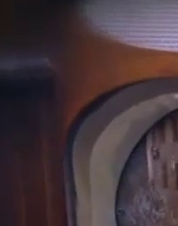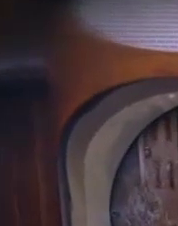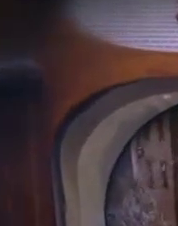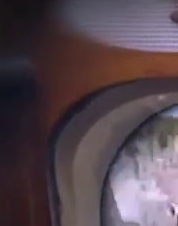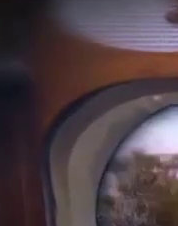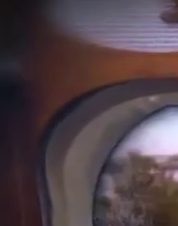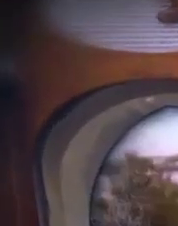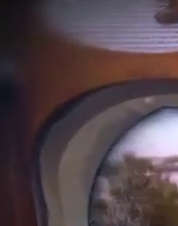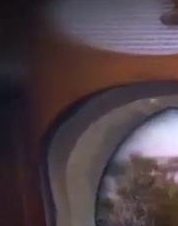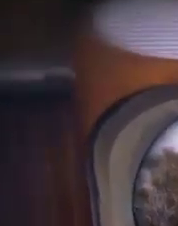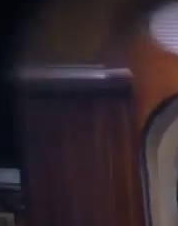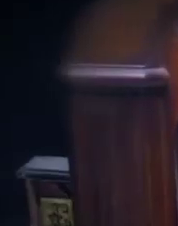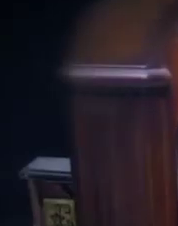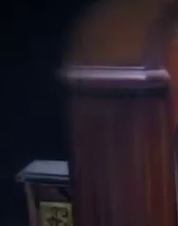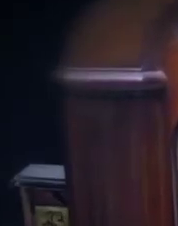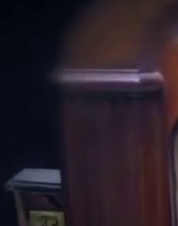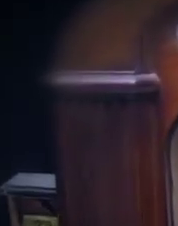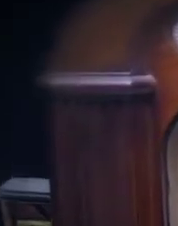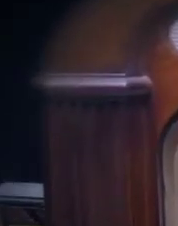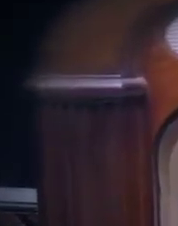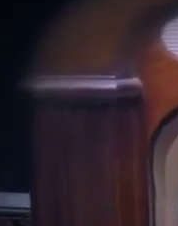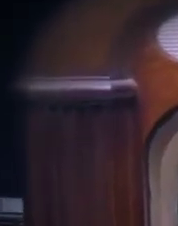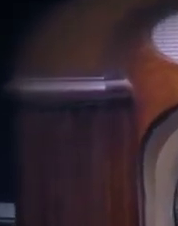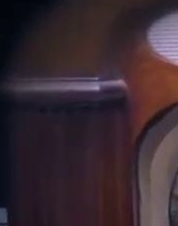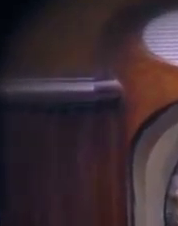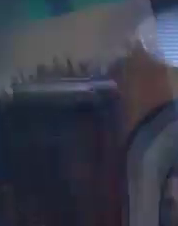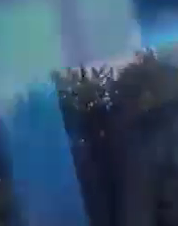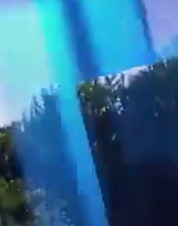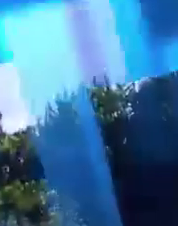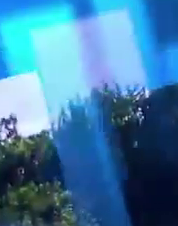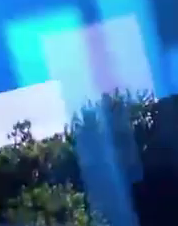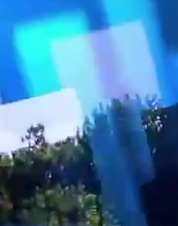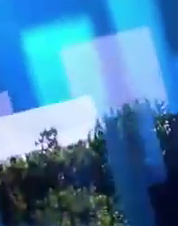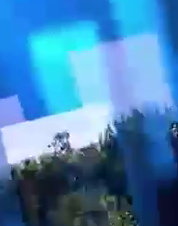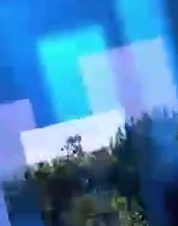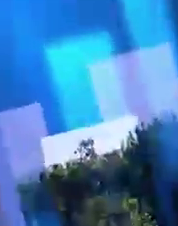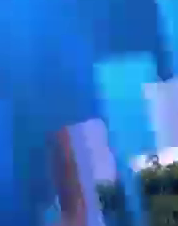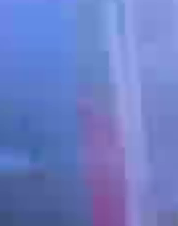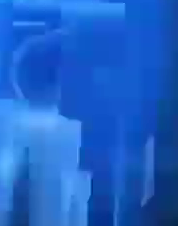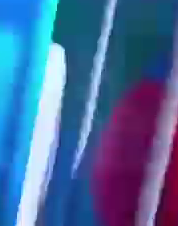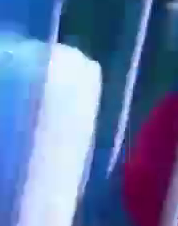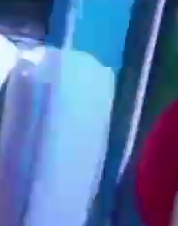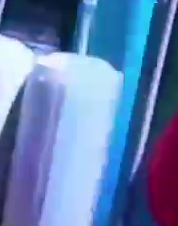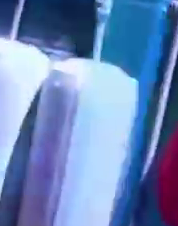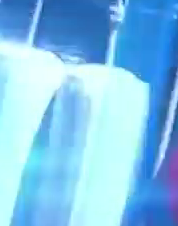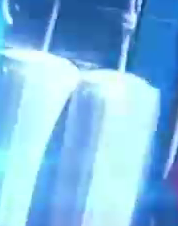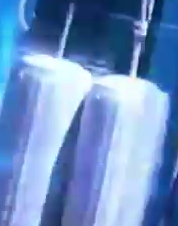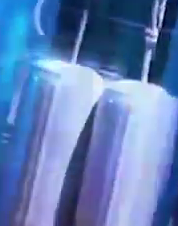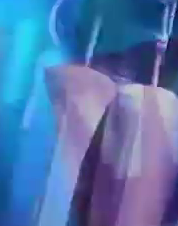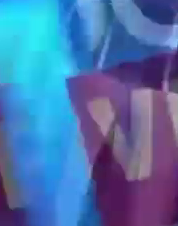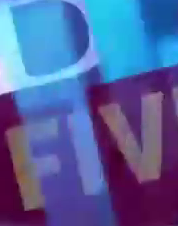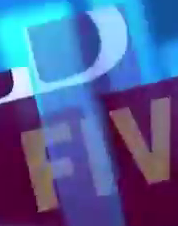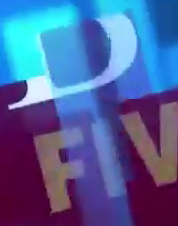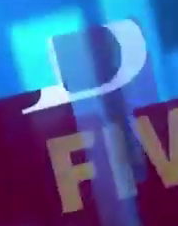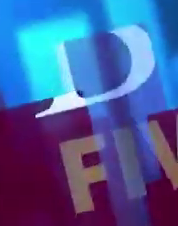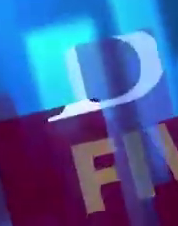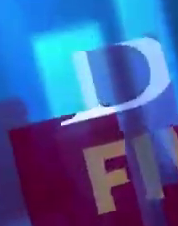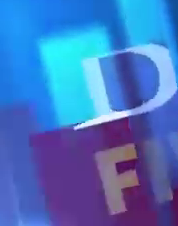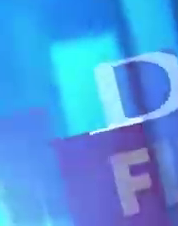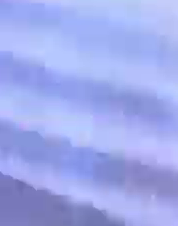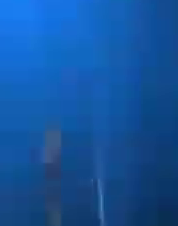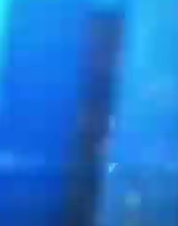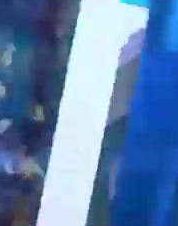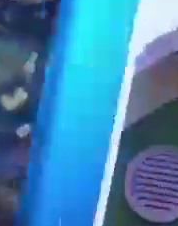that capture Bermuda's history and cultural heritage. Many of these programs were produced by well-known local producers and